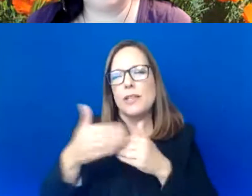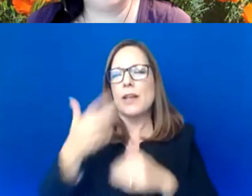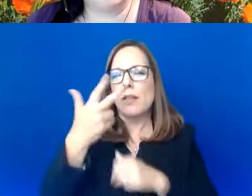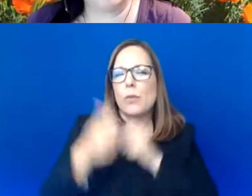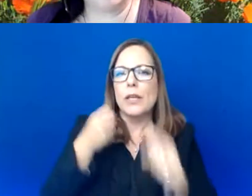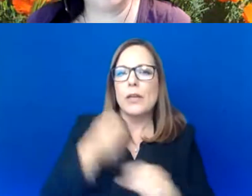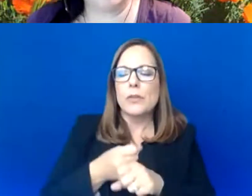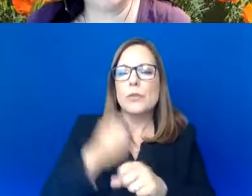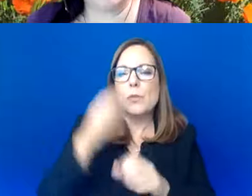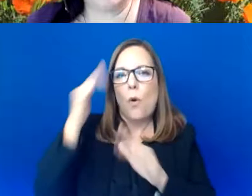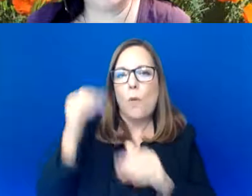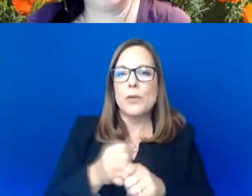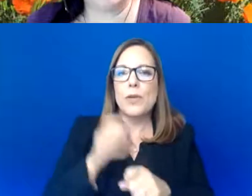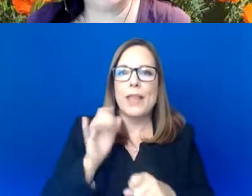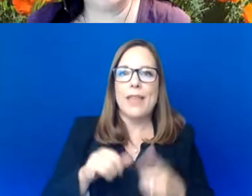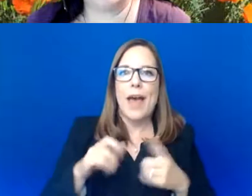universal platform implemented.